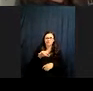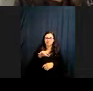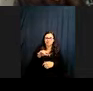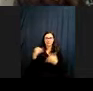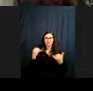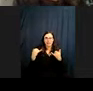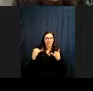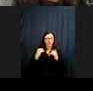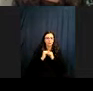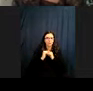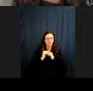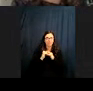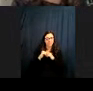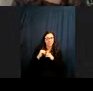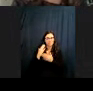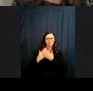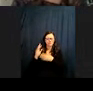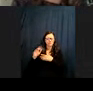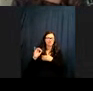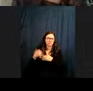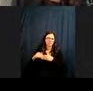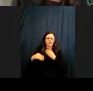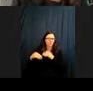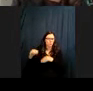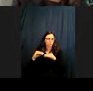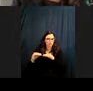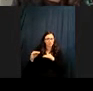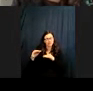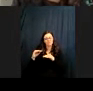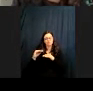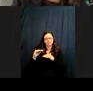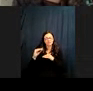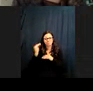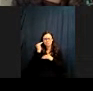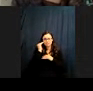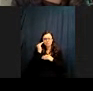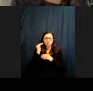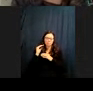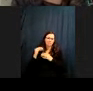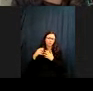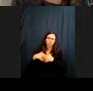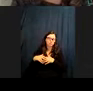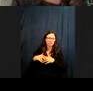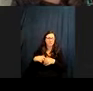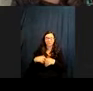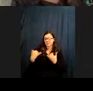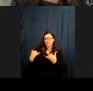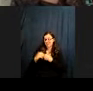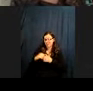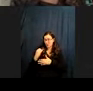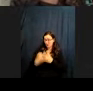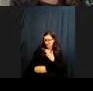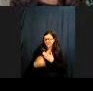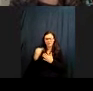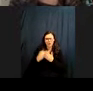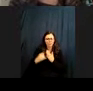with some of that motion, that stream of consciousness and speech. Playing around in art? Isn't art supposed to be